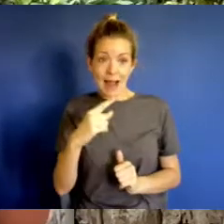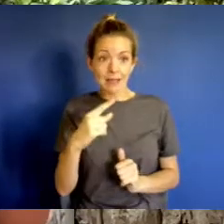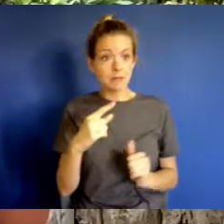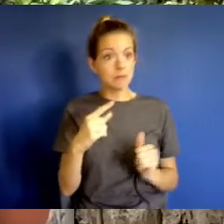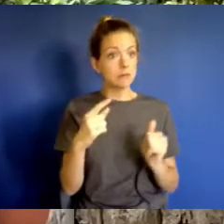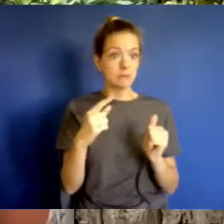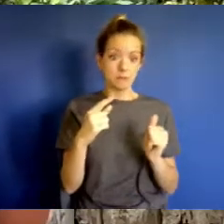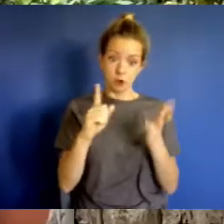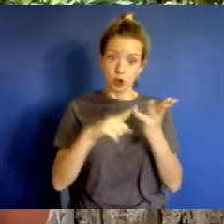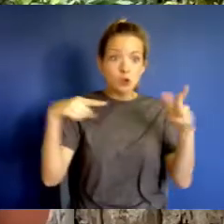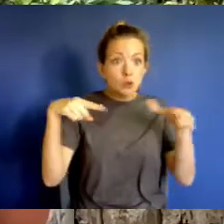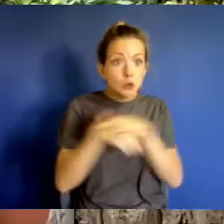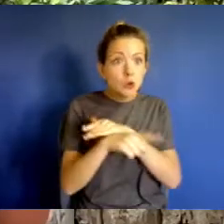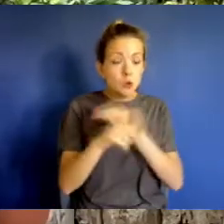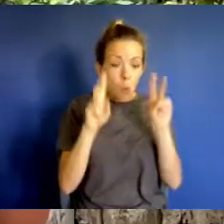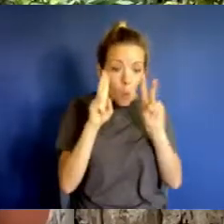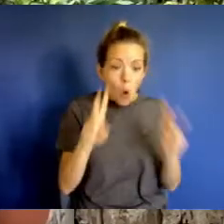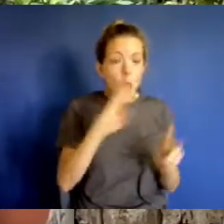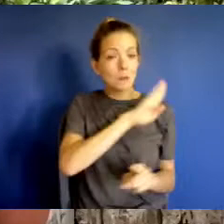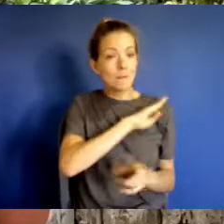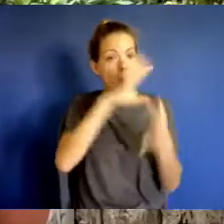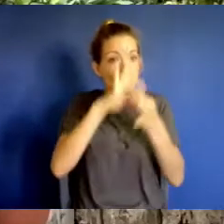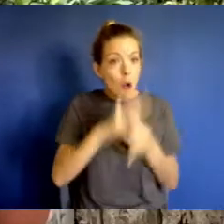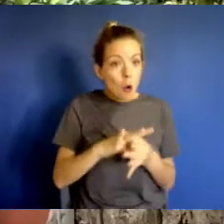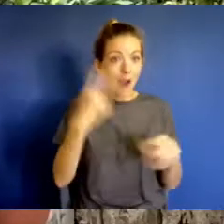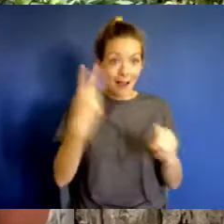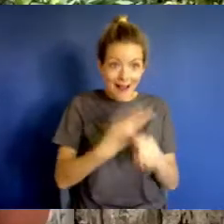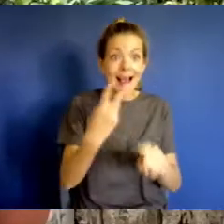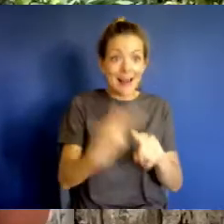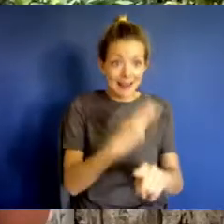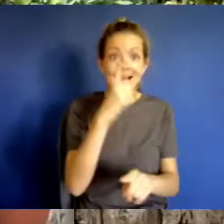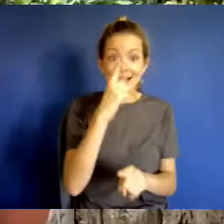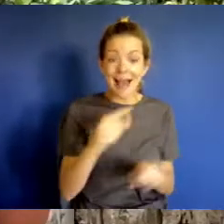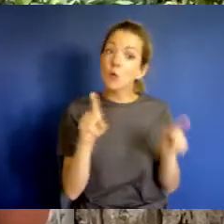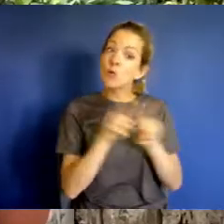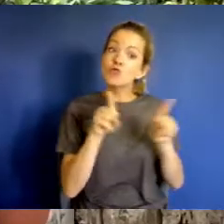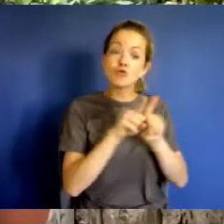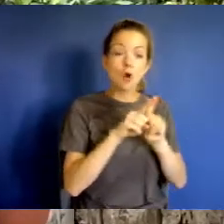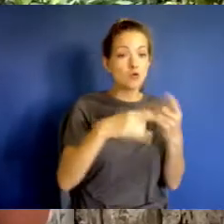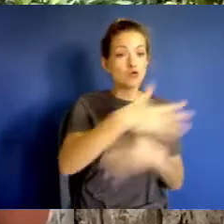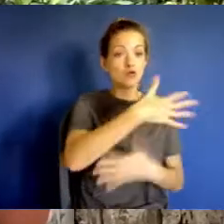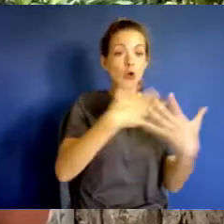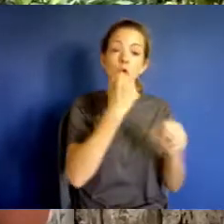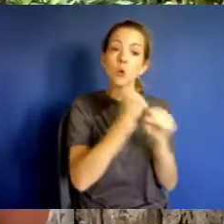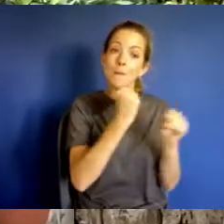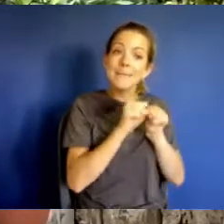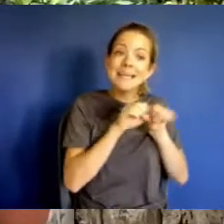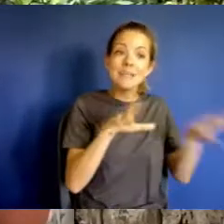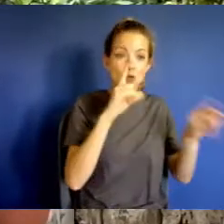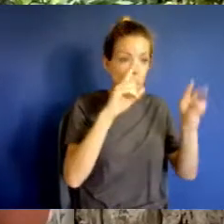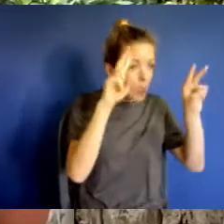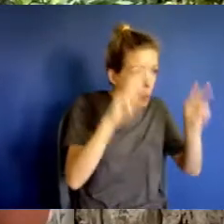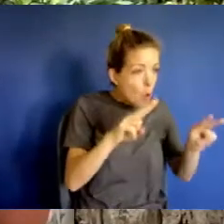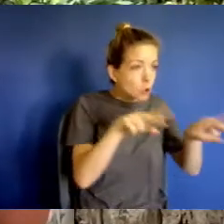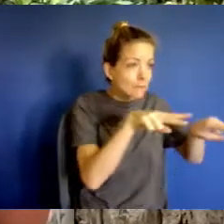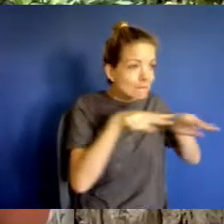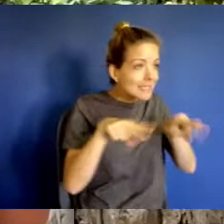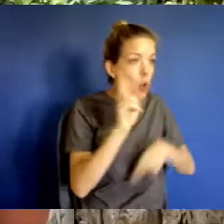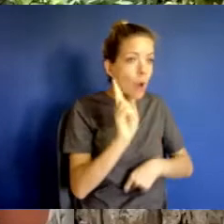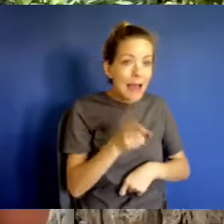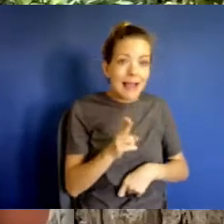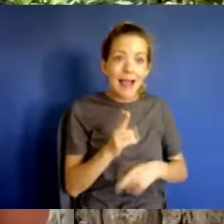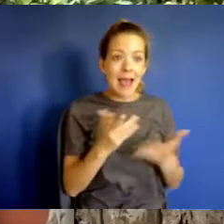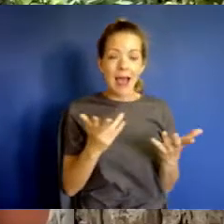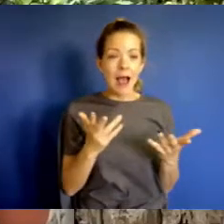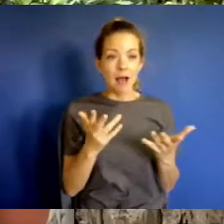we have them on our YouTube channel, and they're available on our social media as well. So you don't have to be without yoga for the